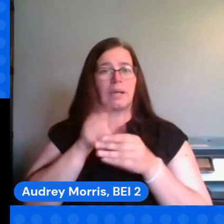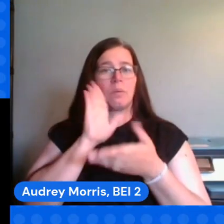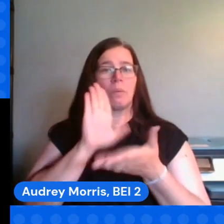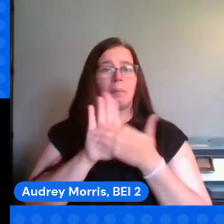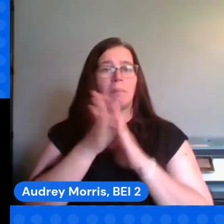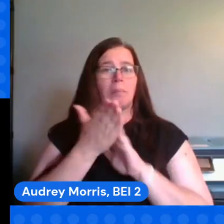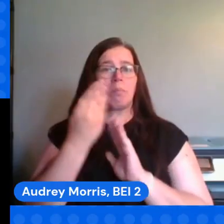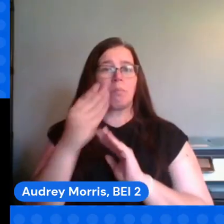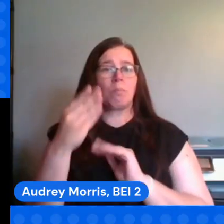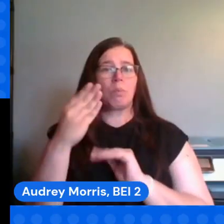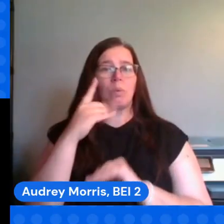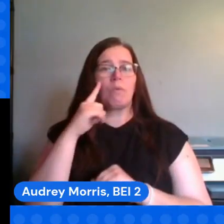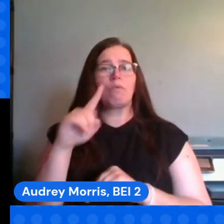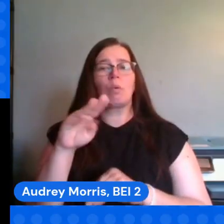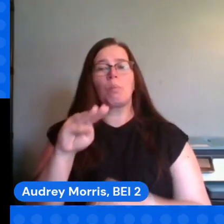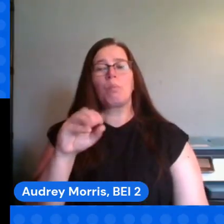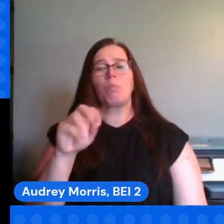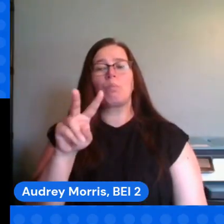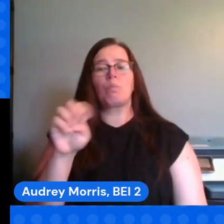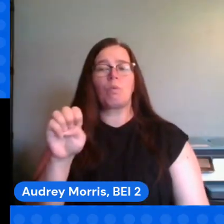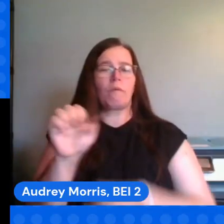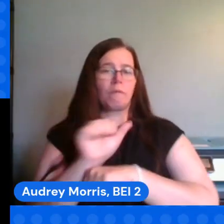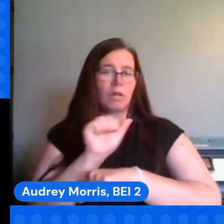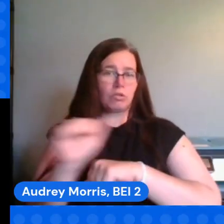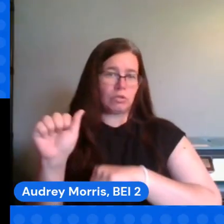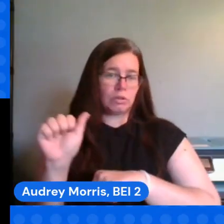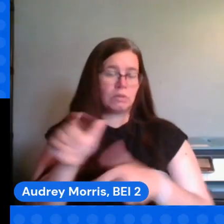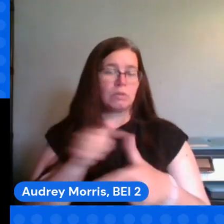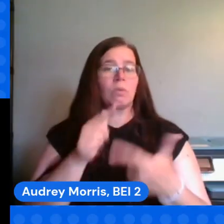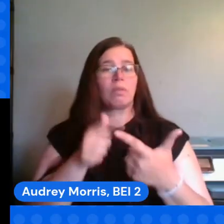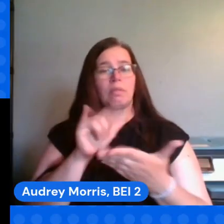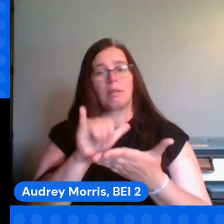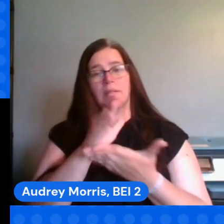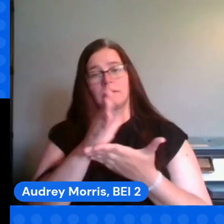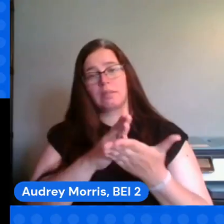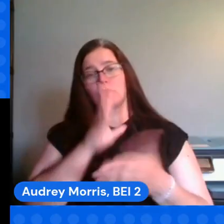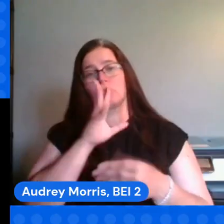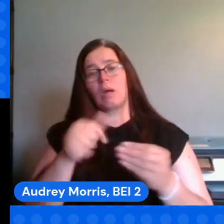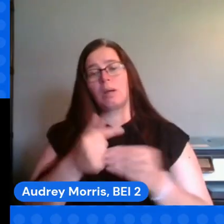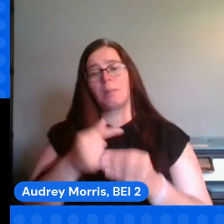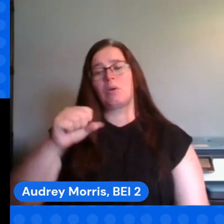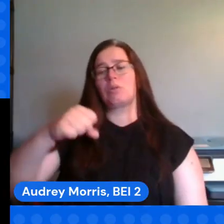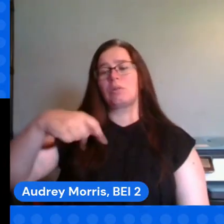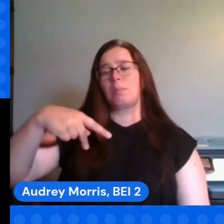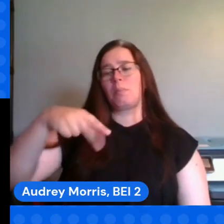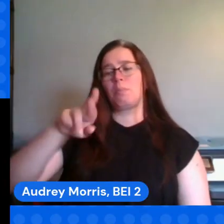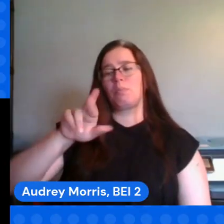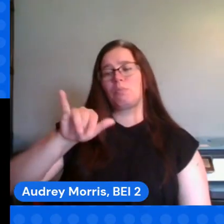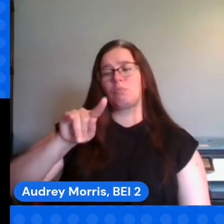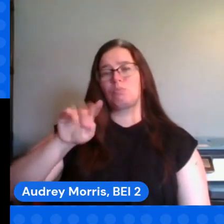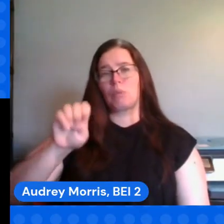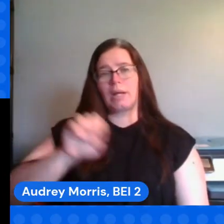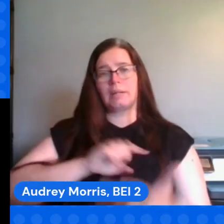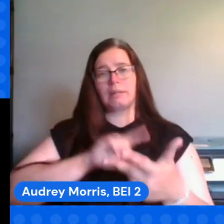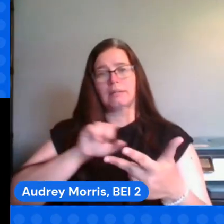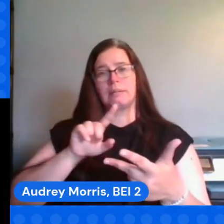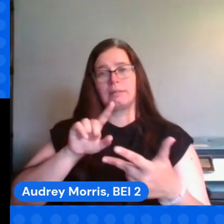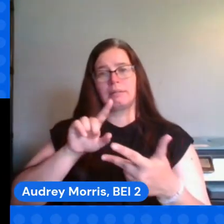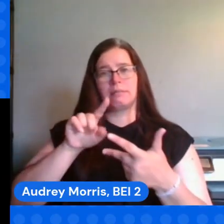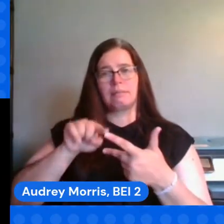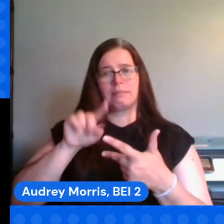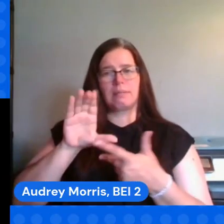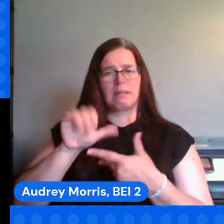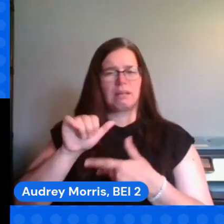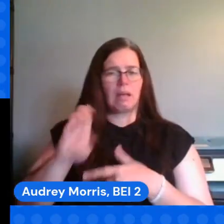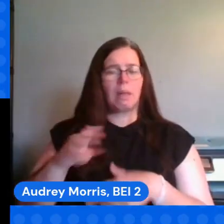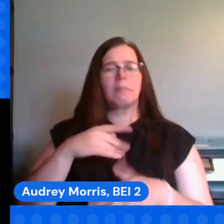the move function. So we have that section. We talk about the sprite of the cat, which is a sprite. And then we also